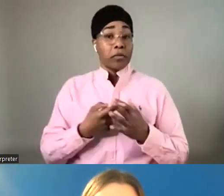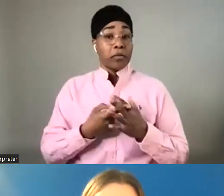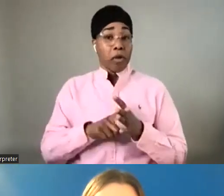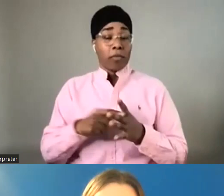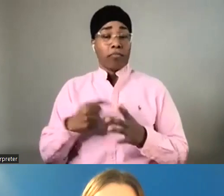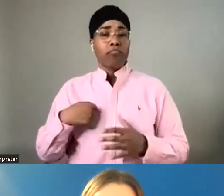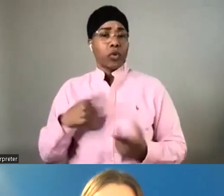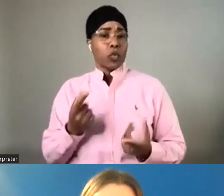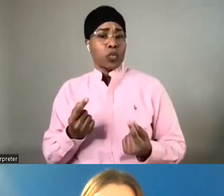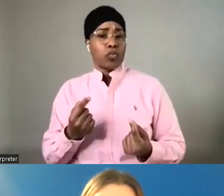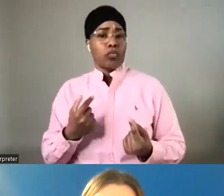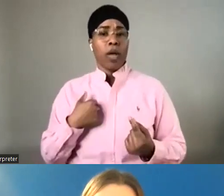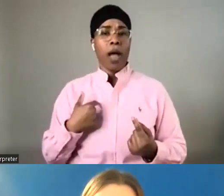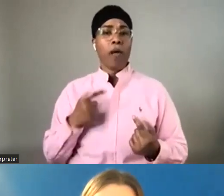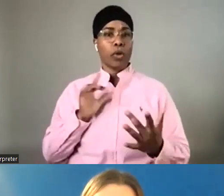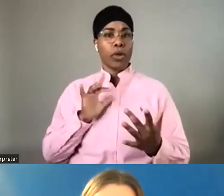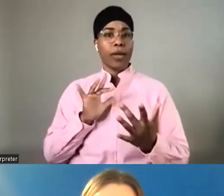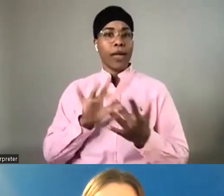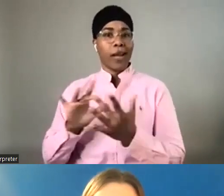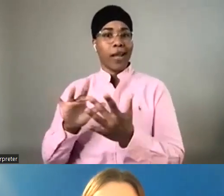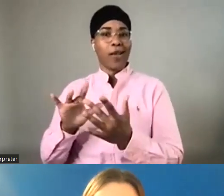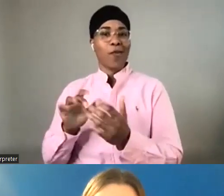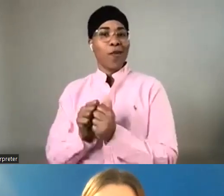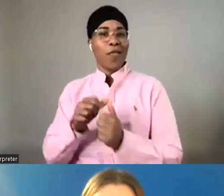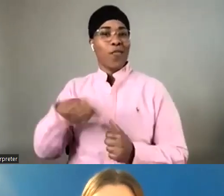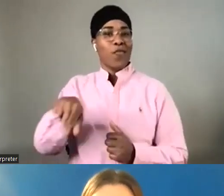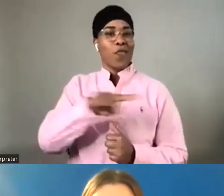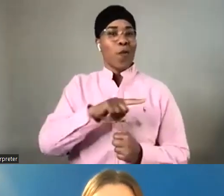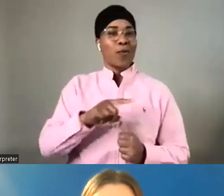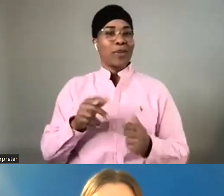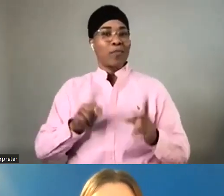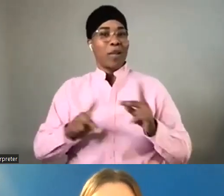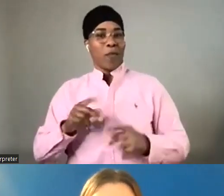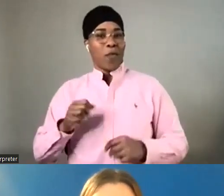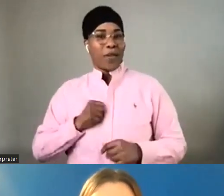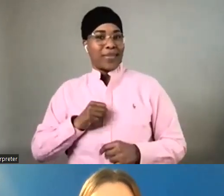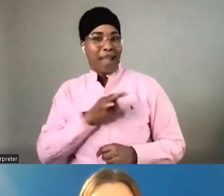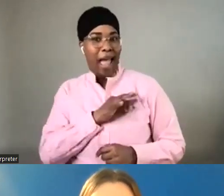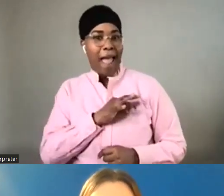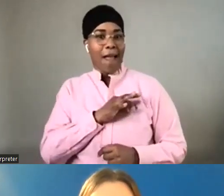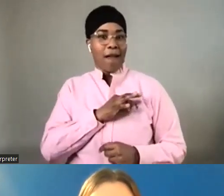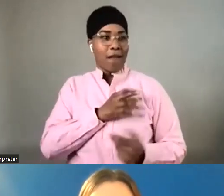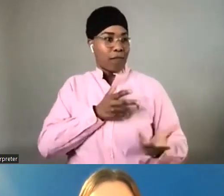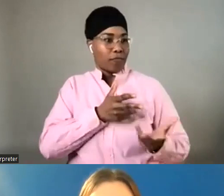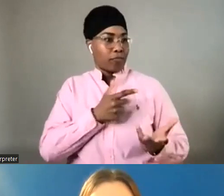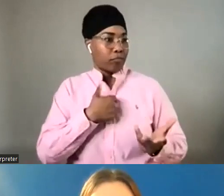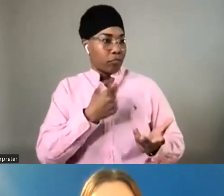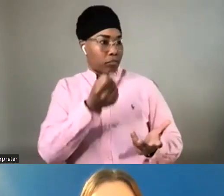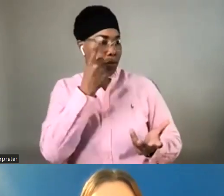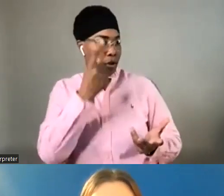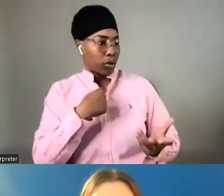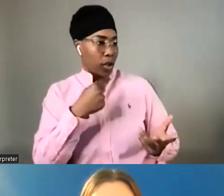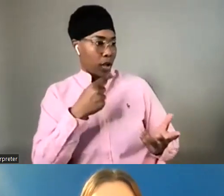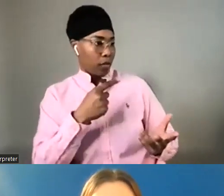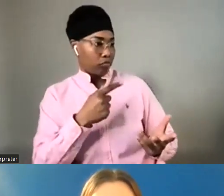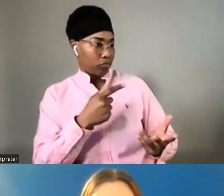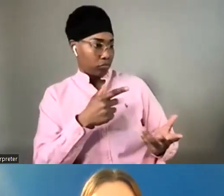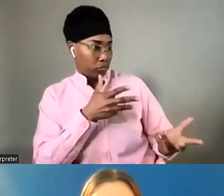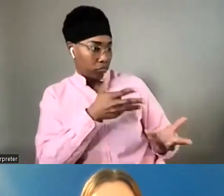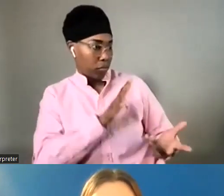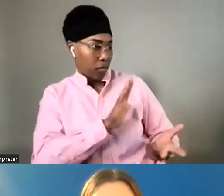with those staff level folks and actually understand the tribe's perspectives and needs,